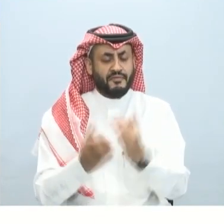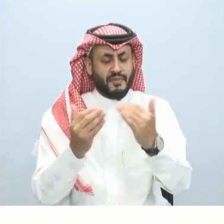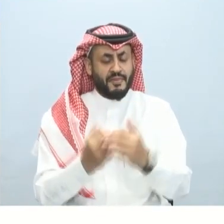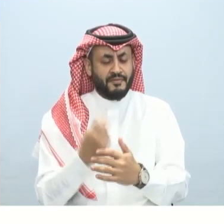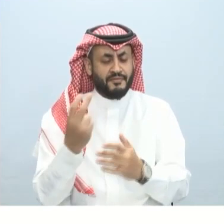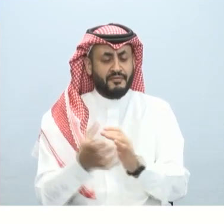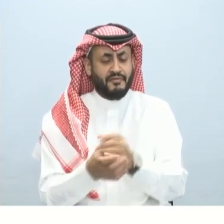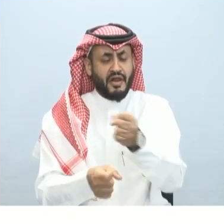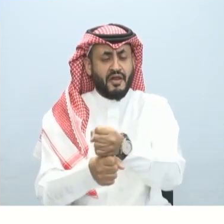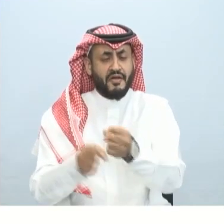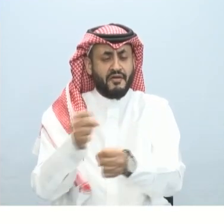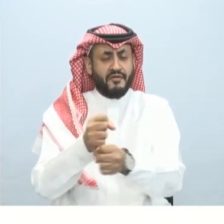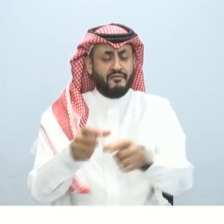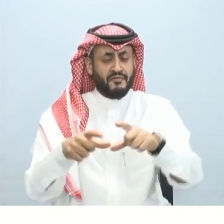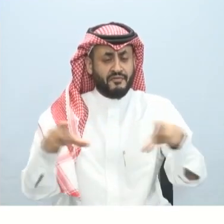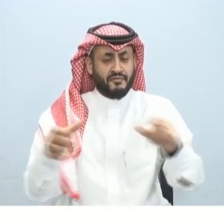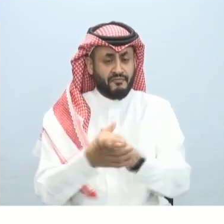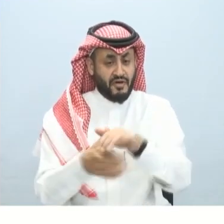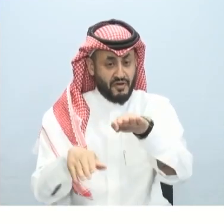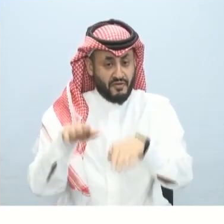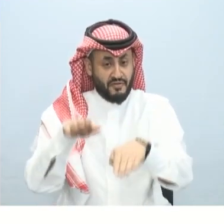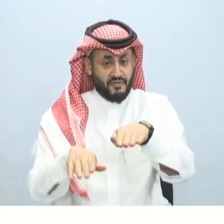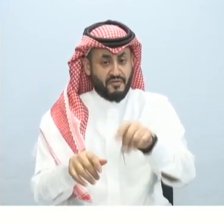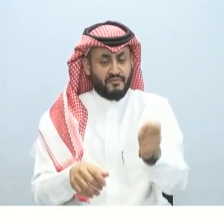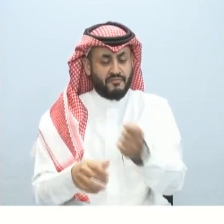Number two, to form sentences using comparative forms.